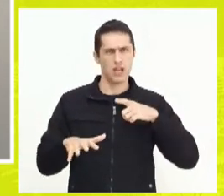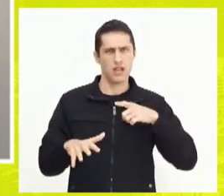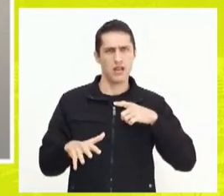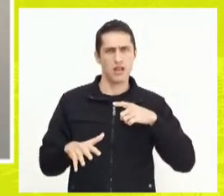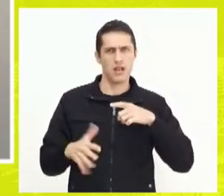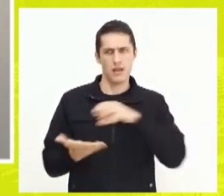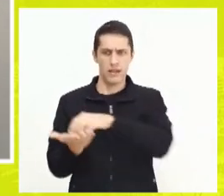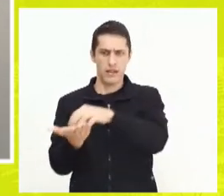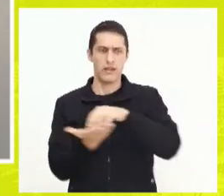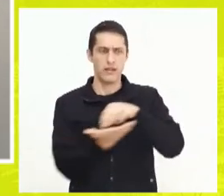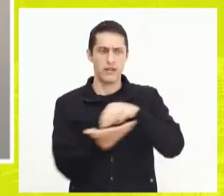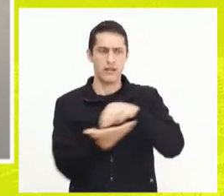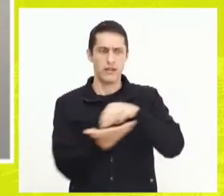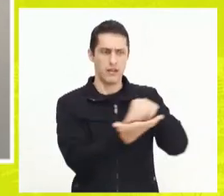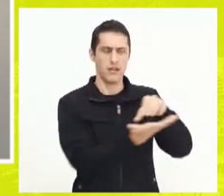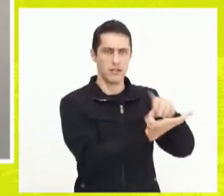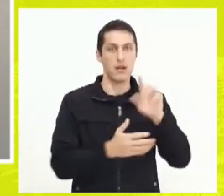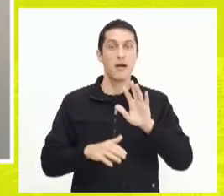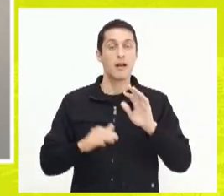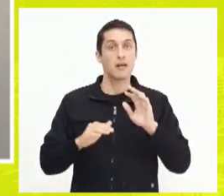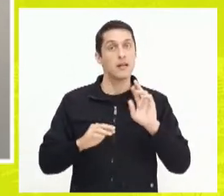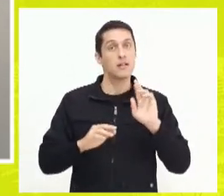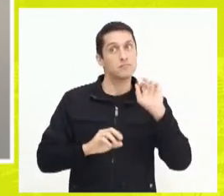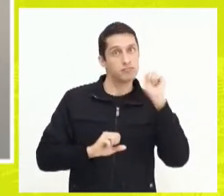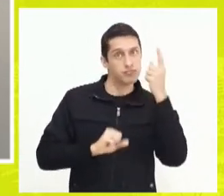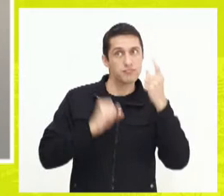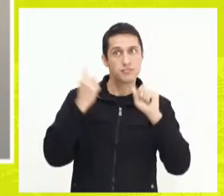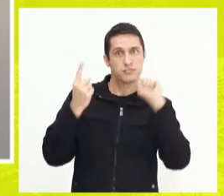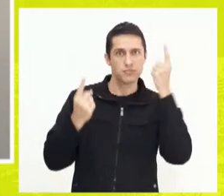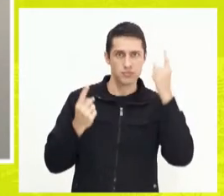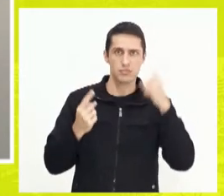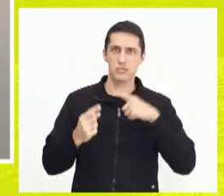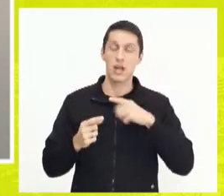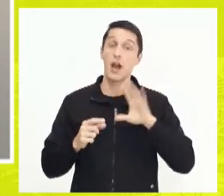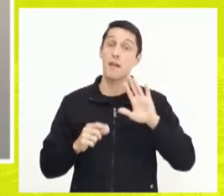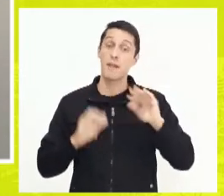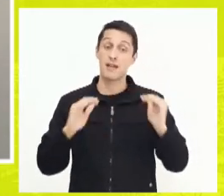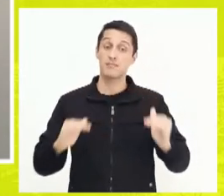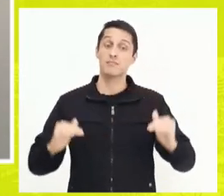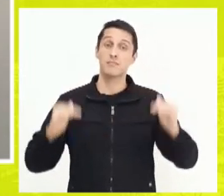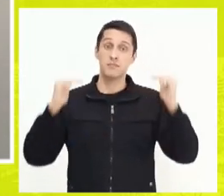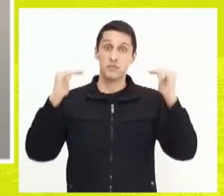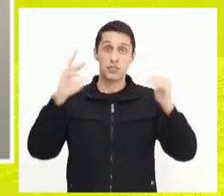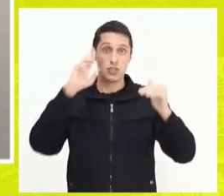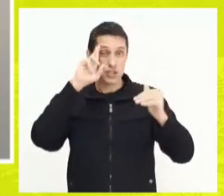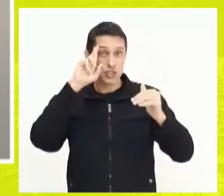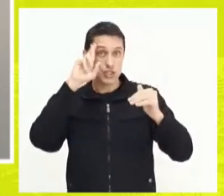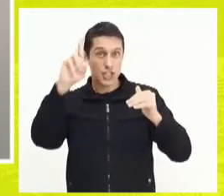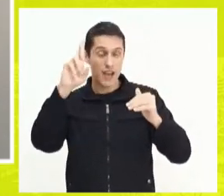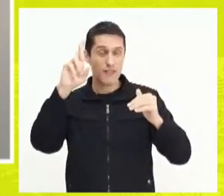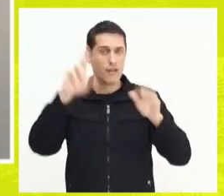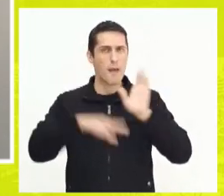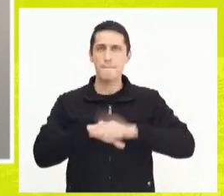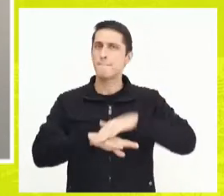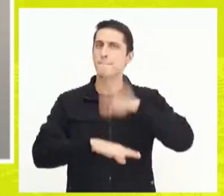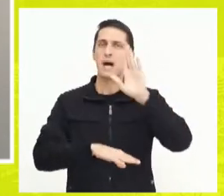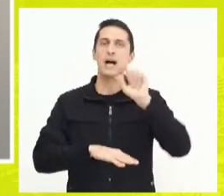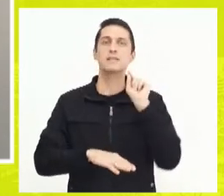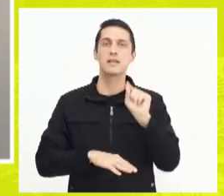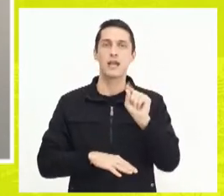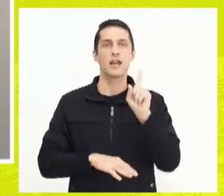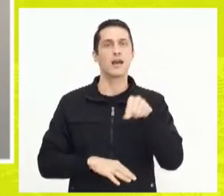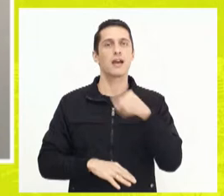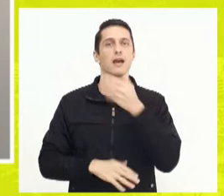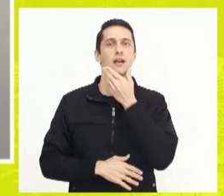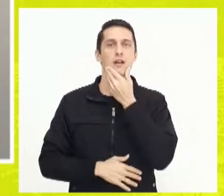exceptions the exception is not the rule of course there are exceptions but most in most cases the ones on top